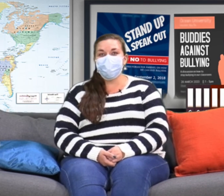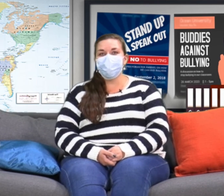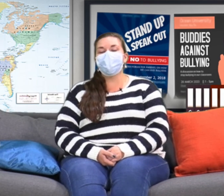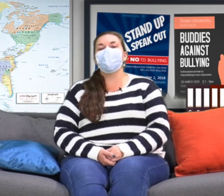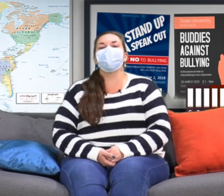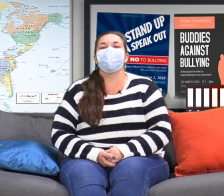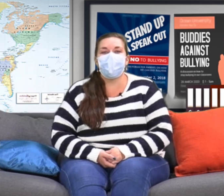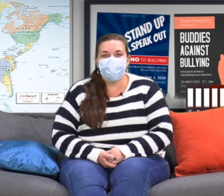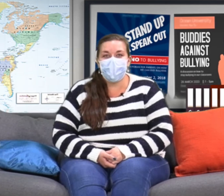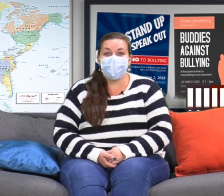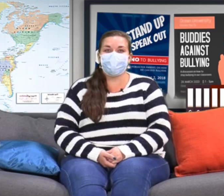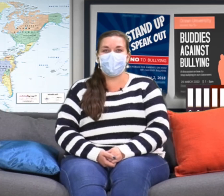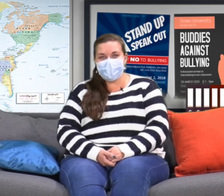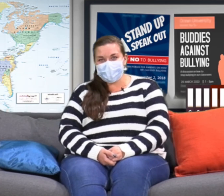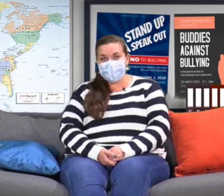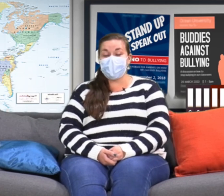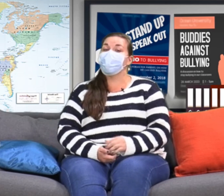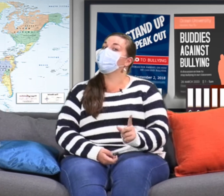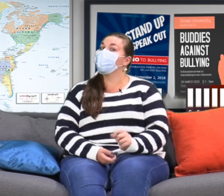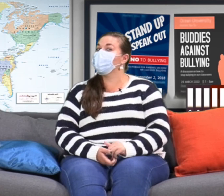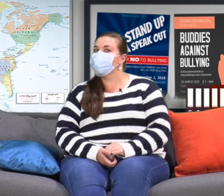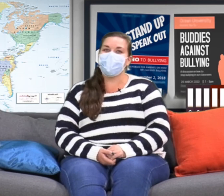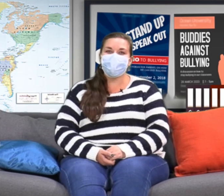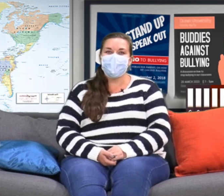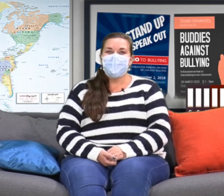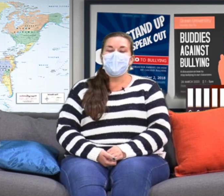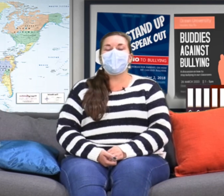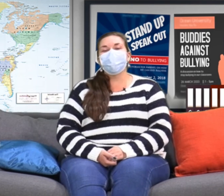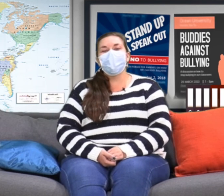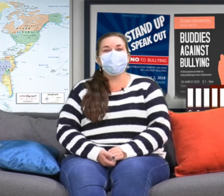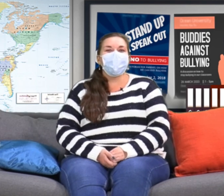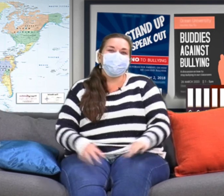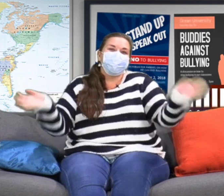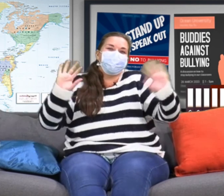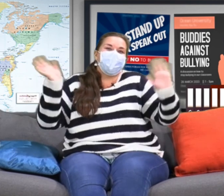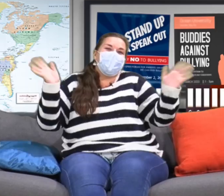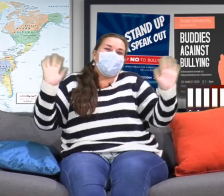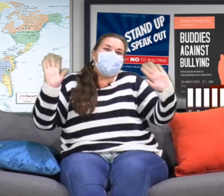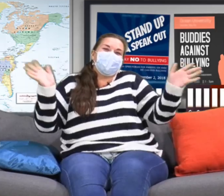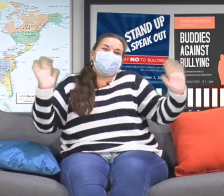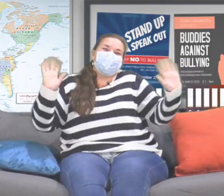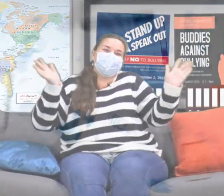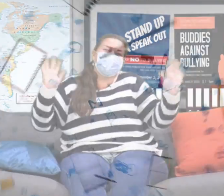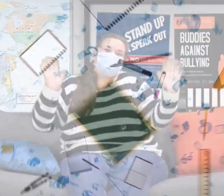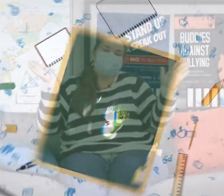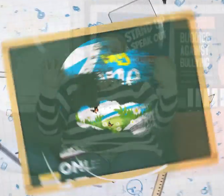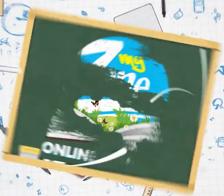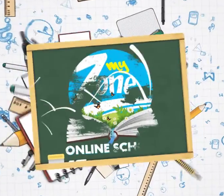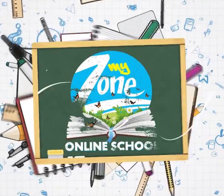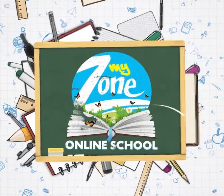Please remember, stay safe and sanitize and don't touch your face. Until next time, bye.